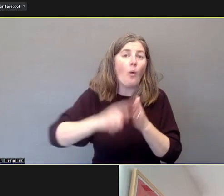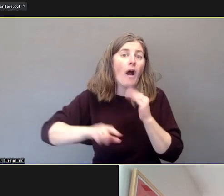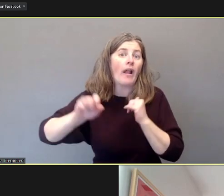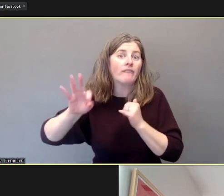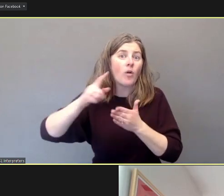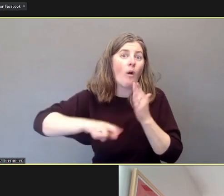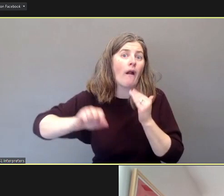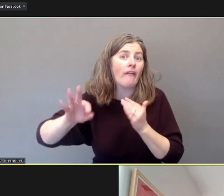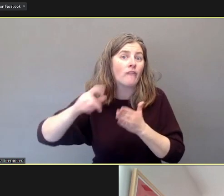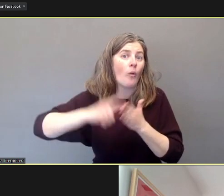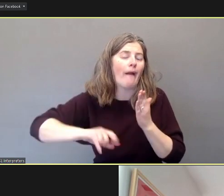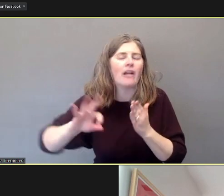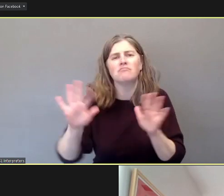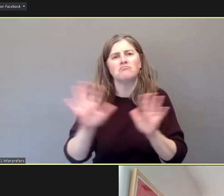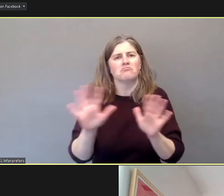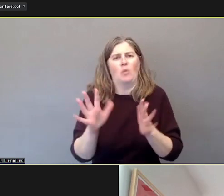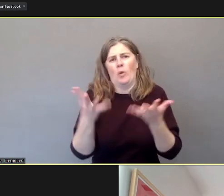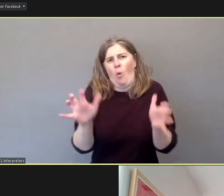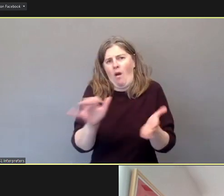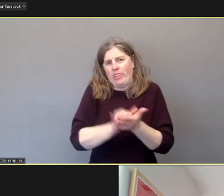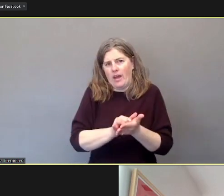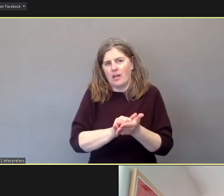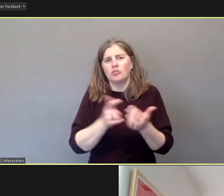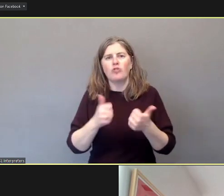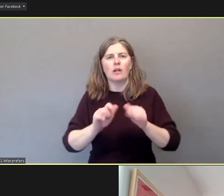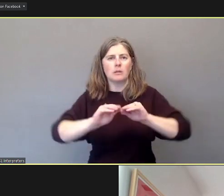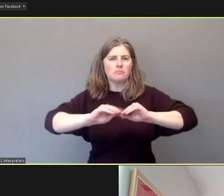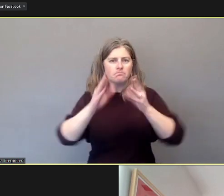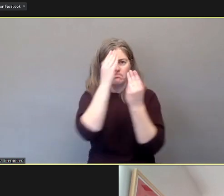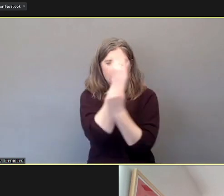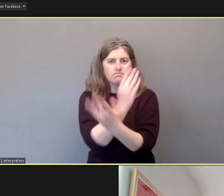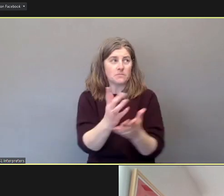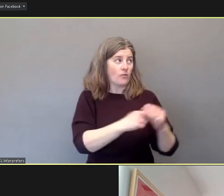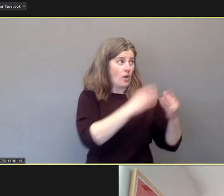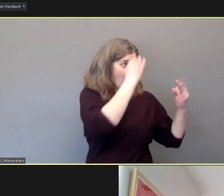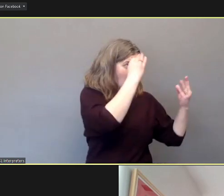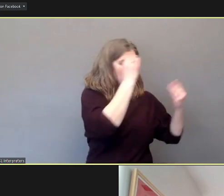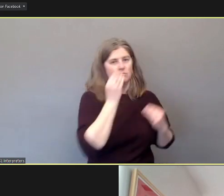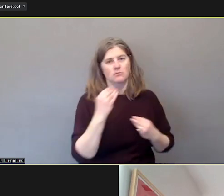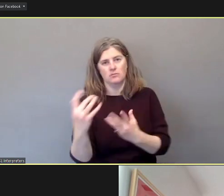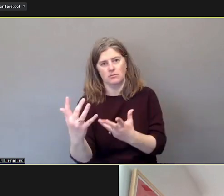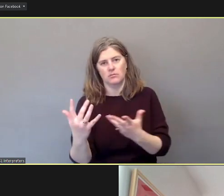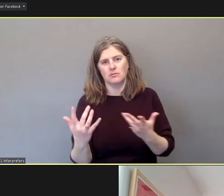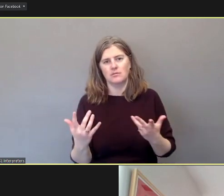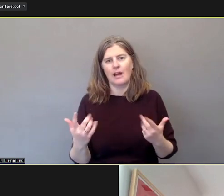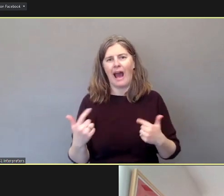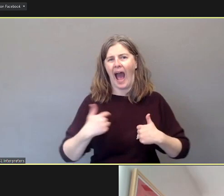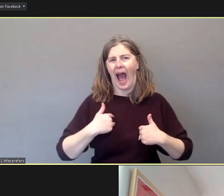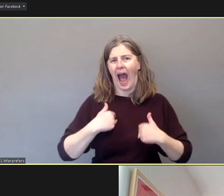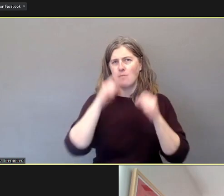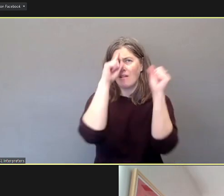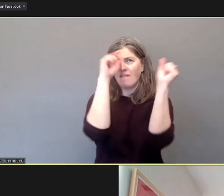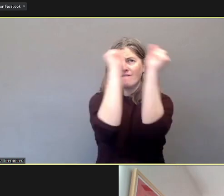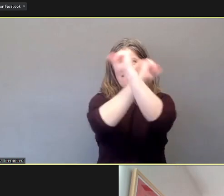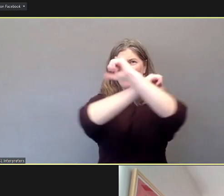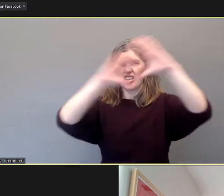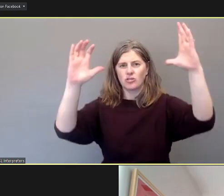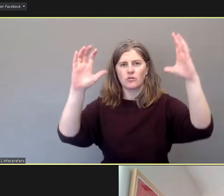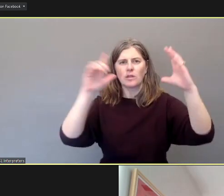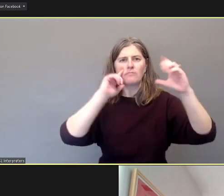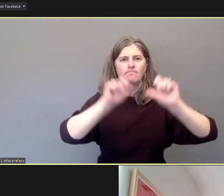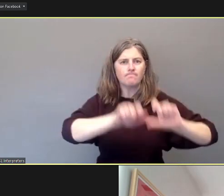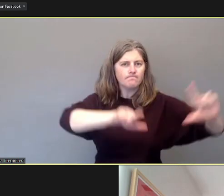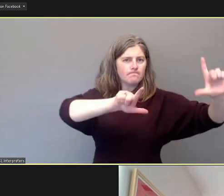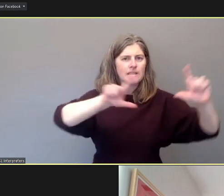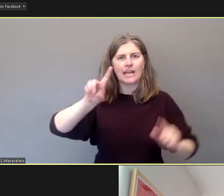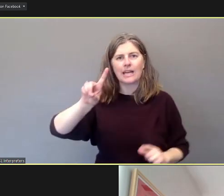what is he thinking or what are they thinking? We'll try to be as informative as we can, but I'm not envisioning dashboard triggers at this